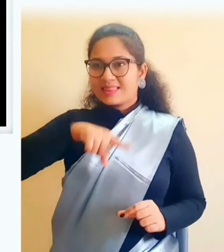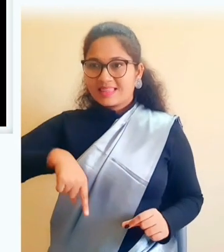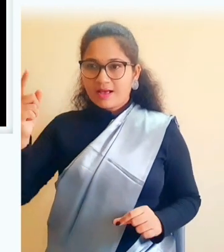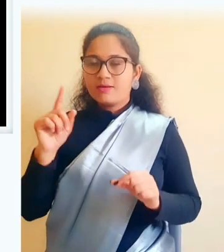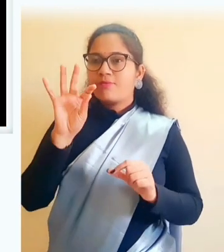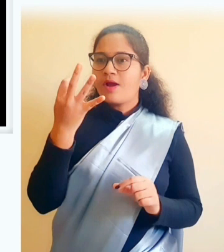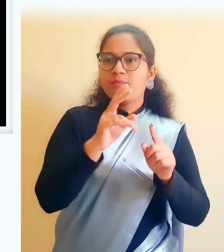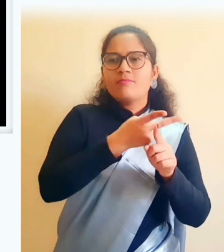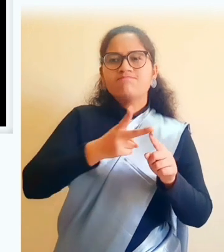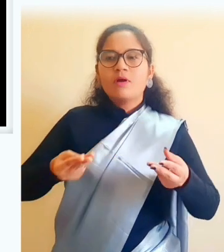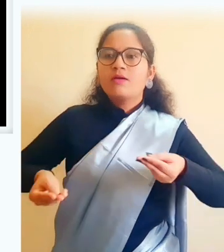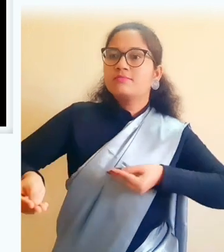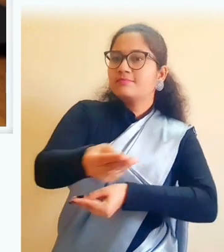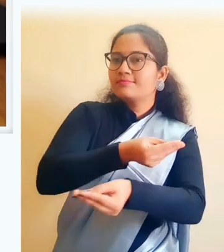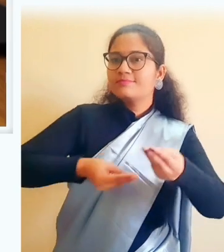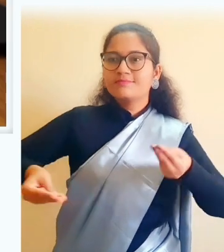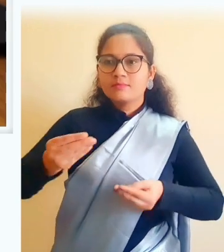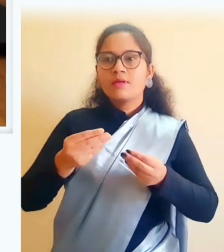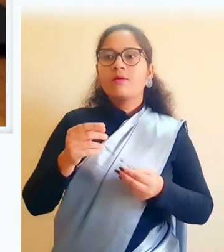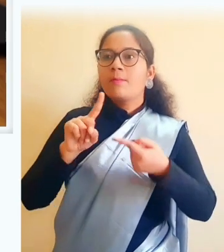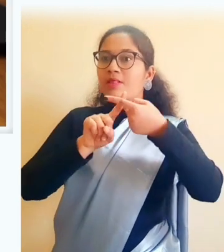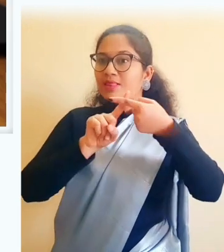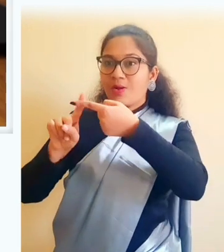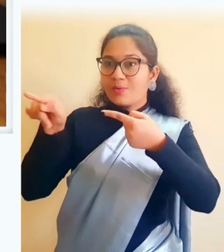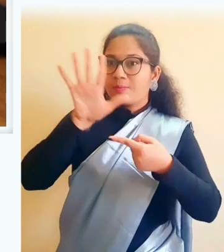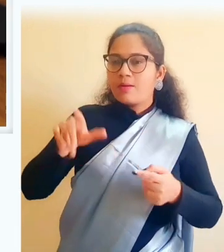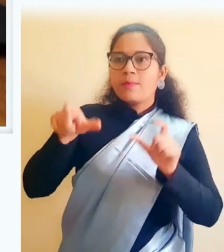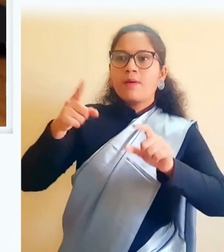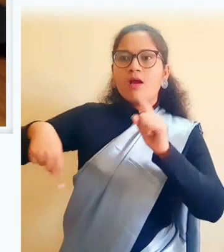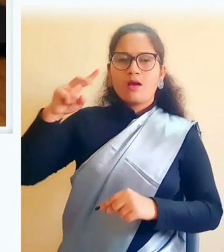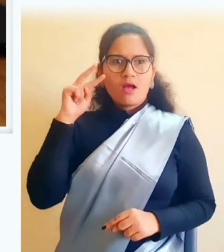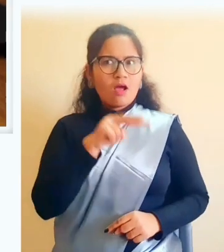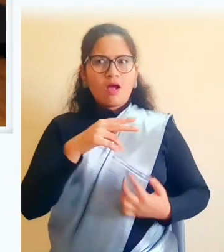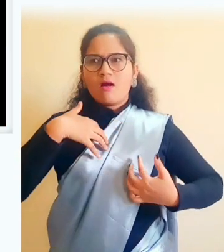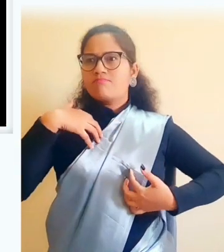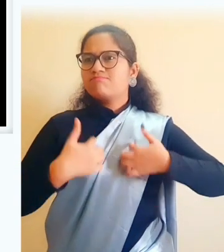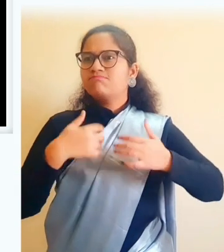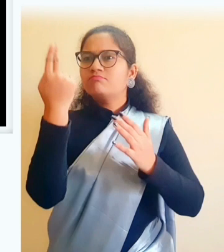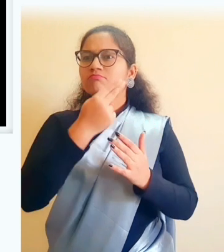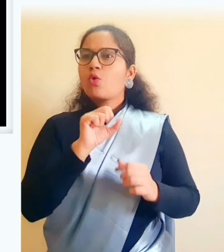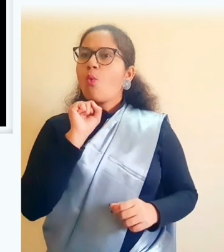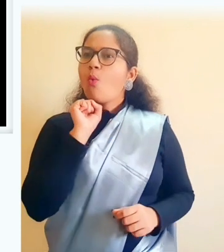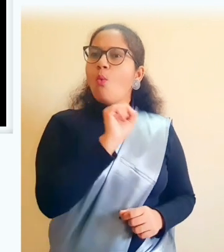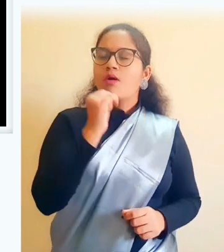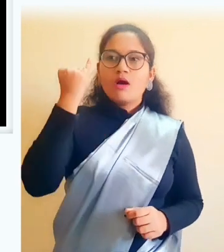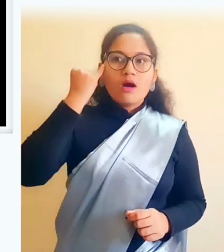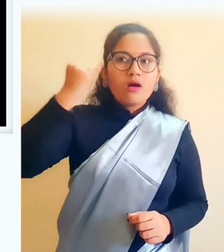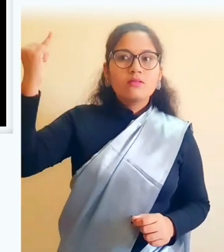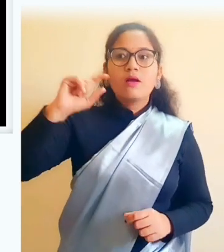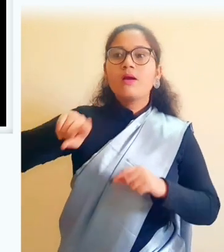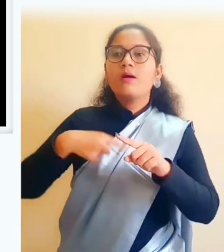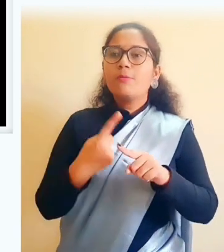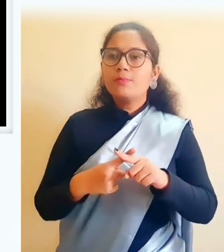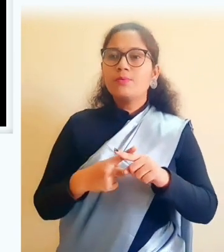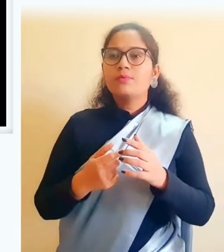were imported in a large scale. European artists were inspired by these works of art and created their own iterations